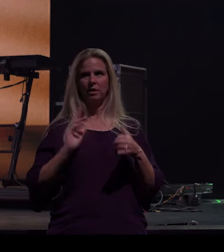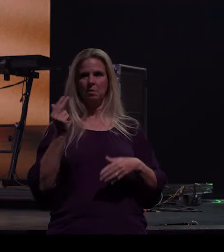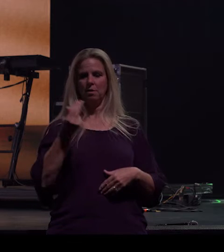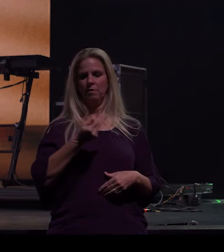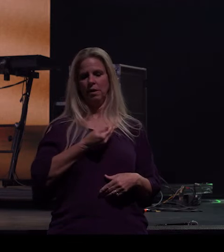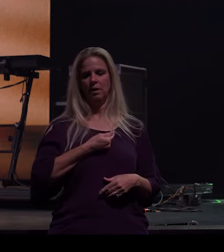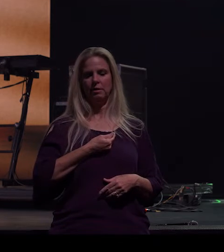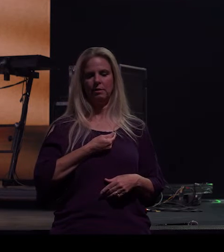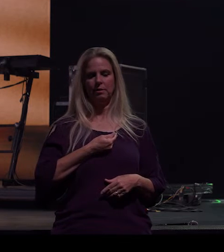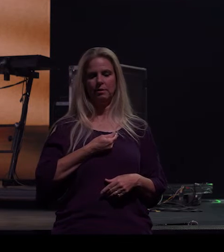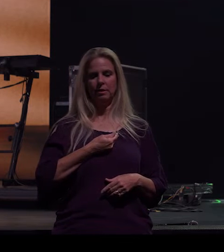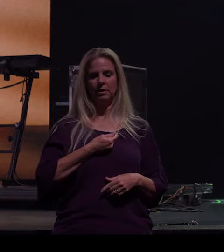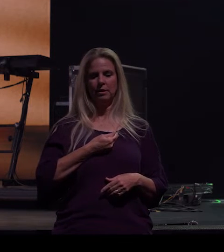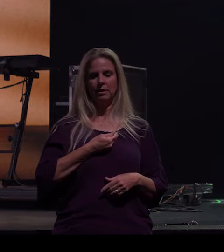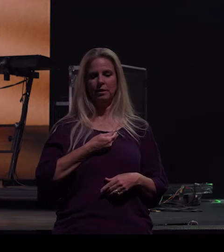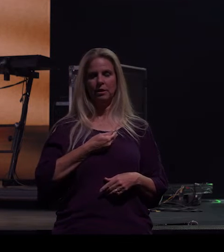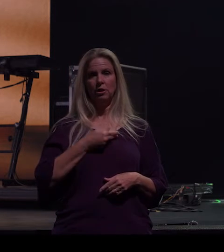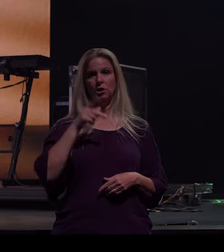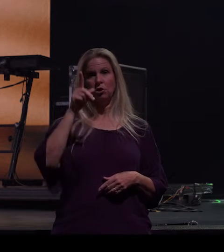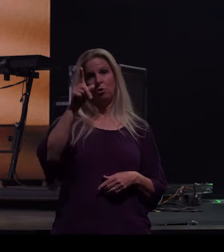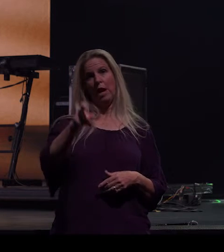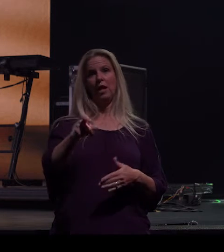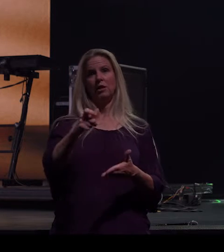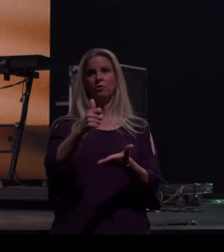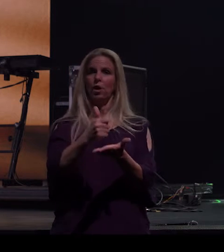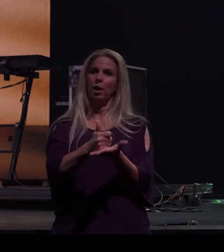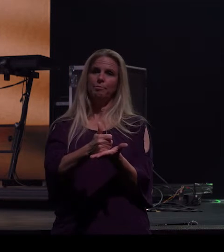simply ask for help?